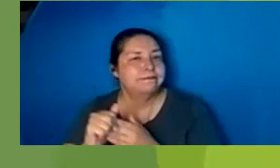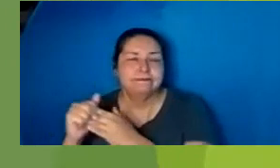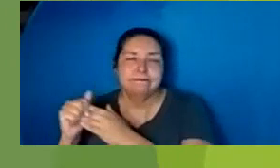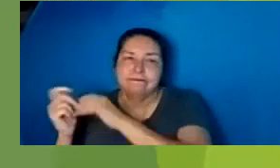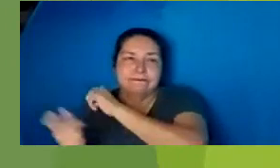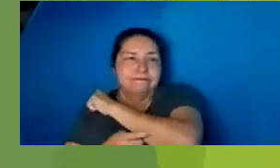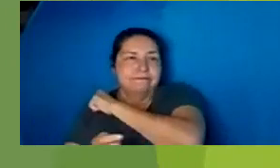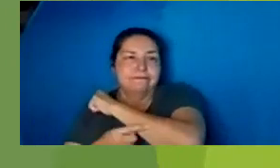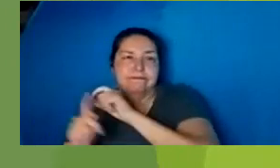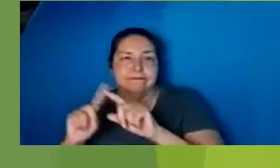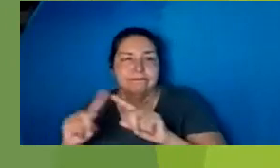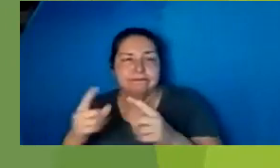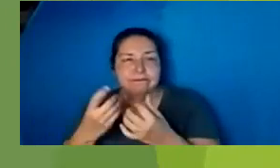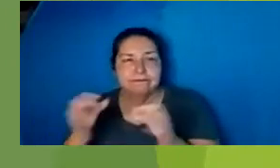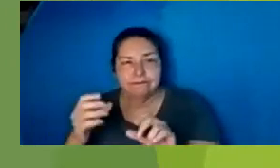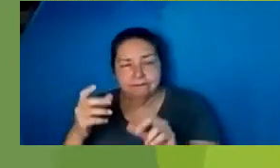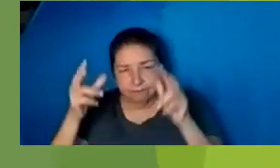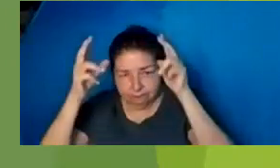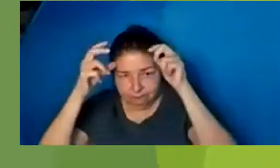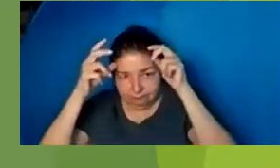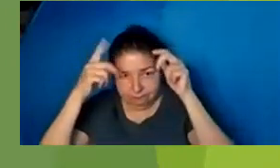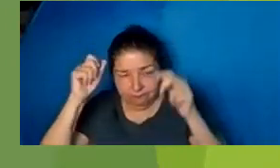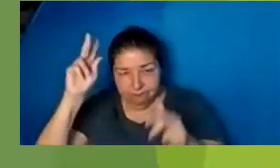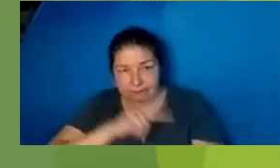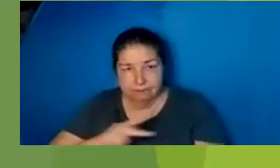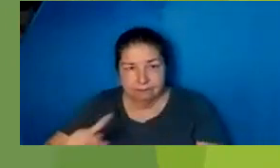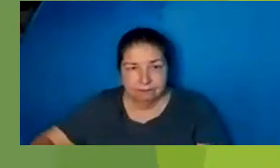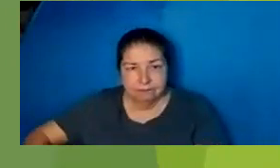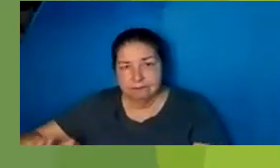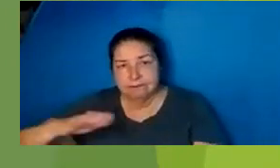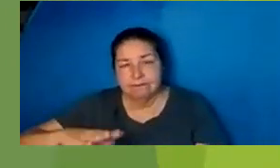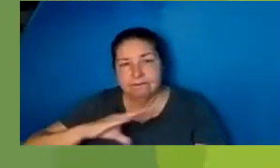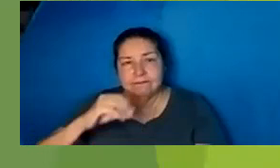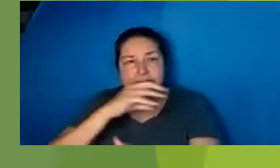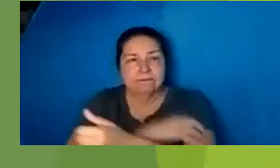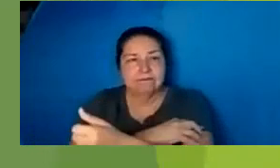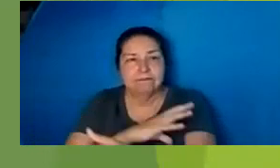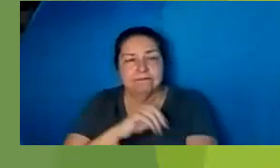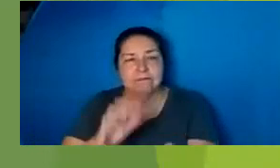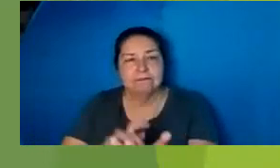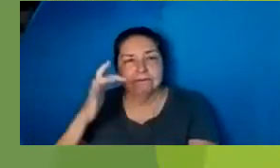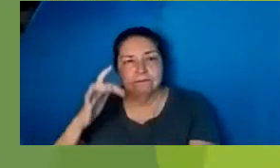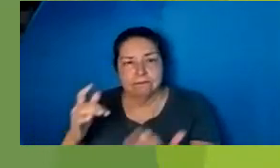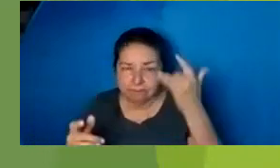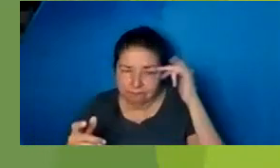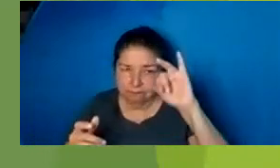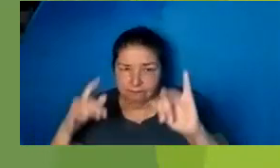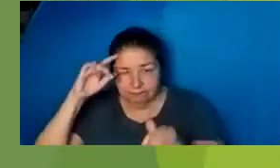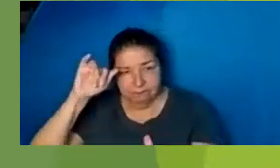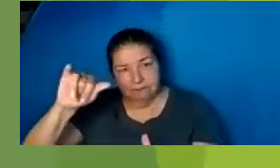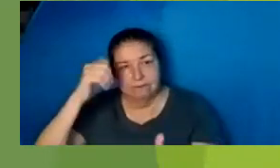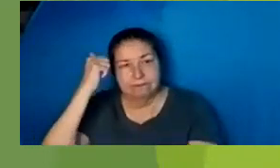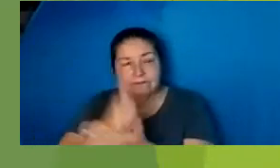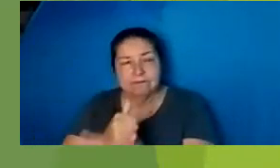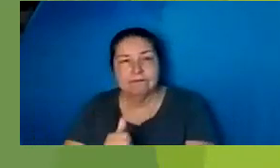temptation, but deliver us from evil. For thine is the kingdom and the power and the glory forever and ever.